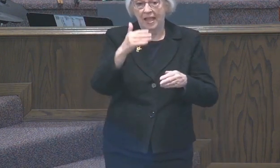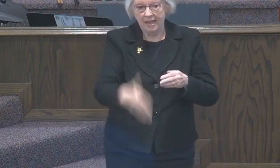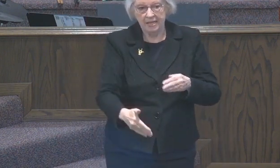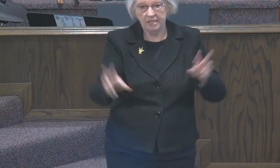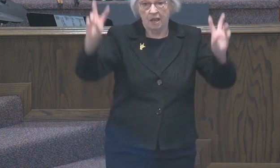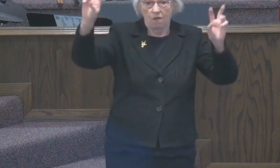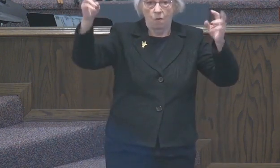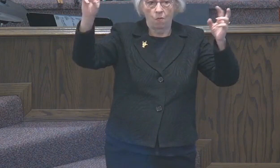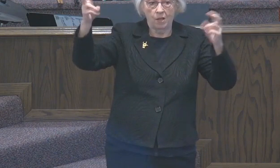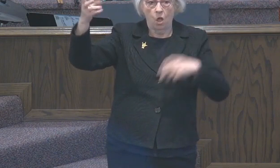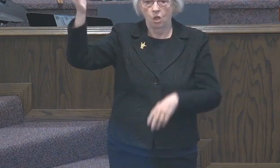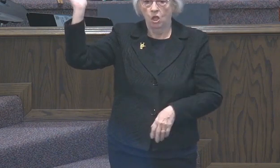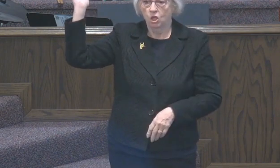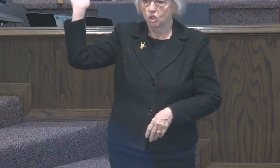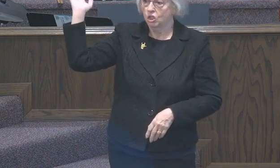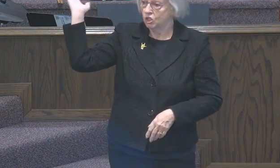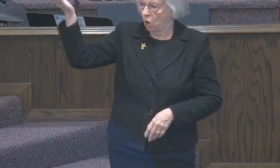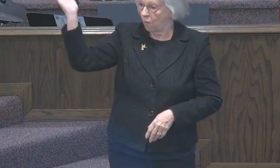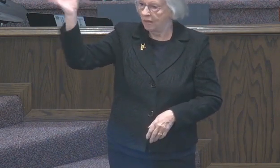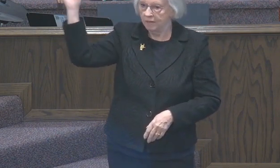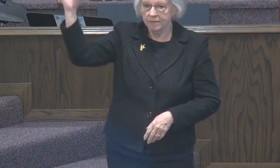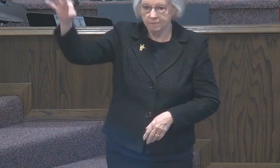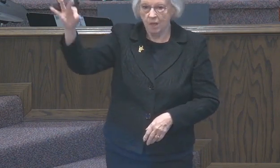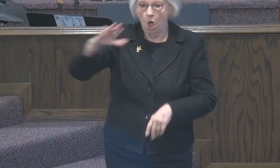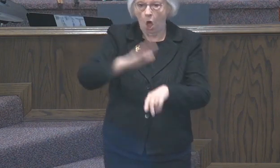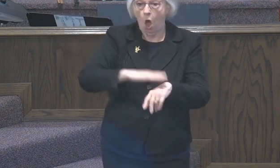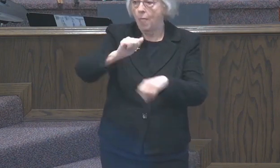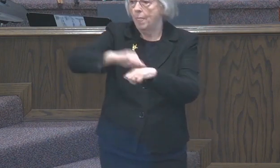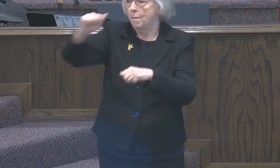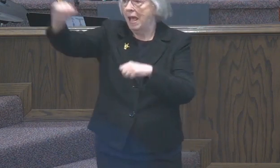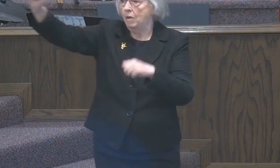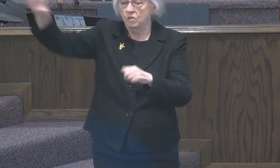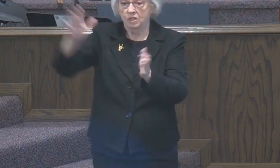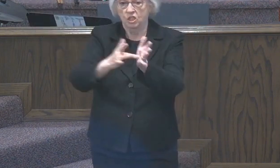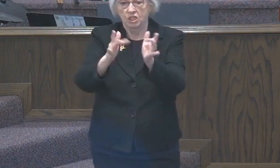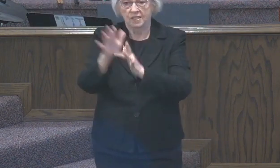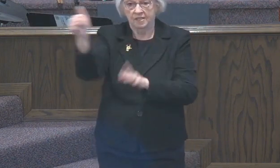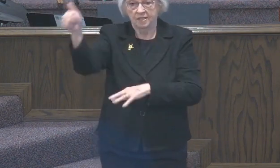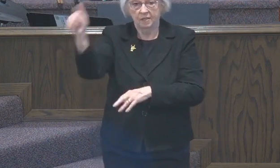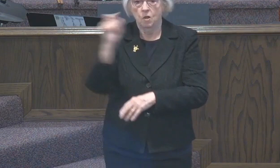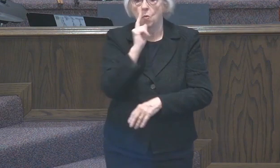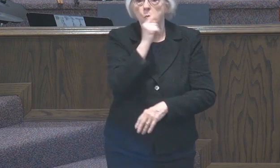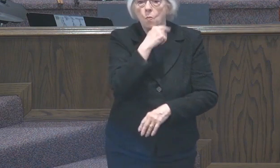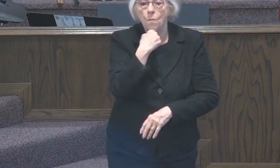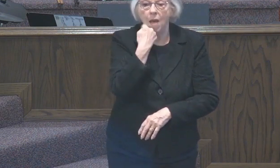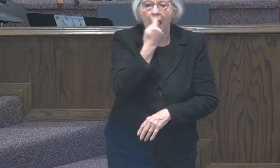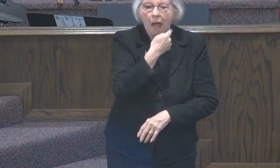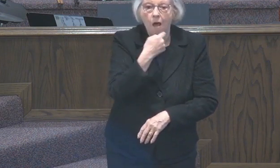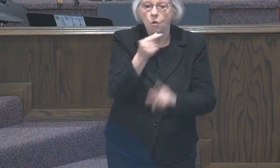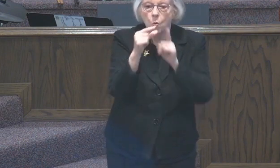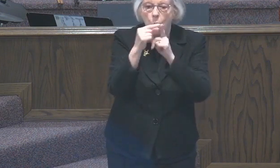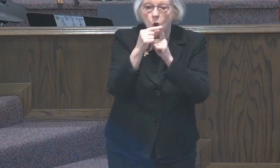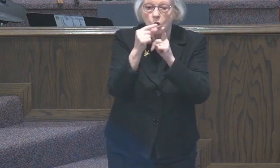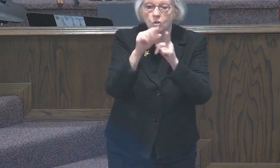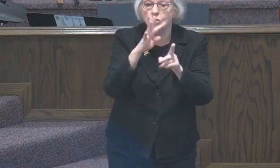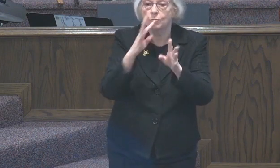remember back in the early part of July, I read to you the entirety of the best you heard on that